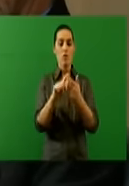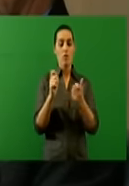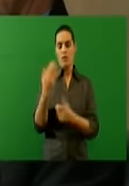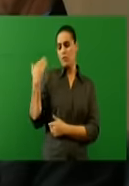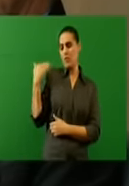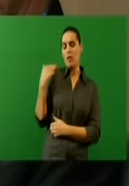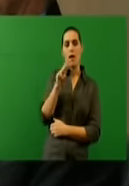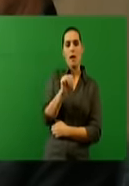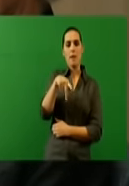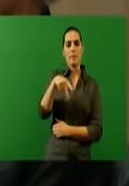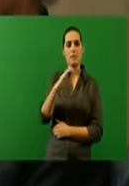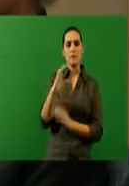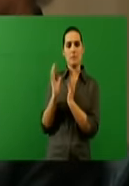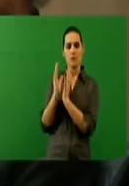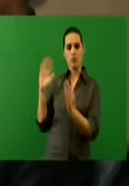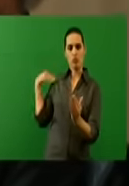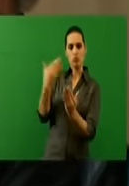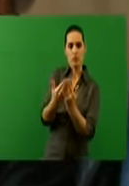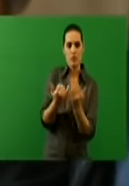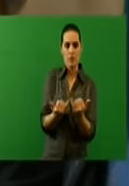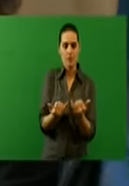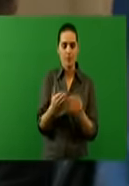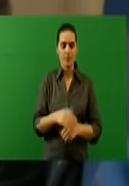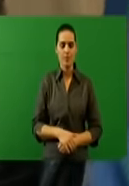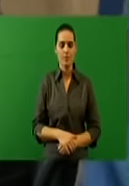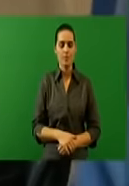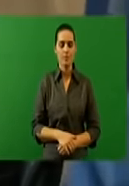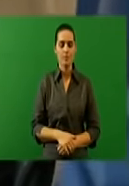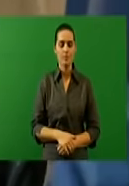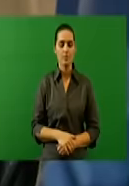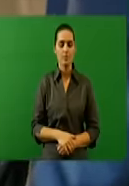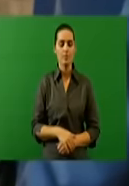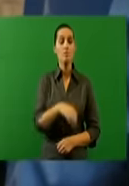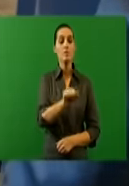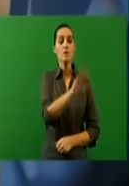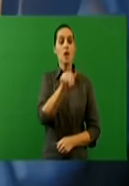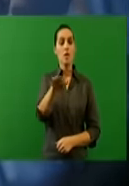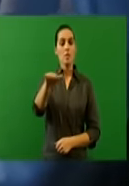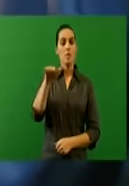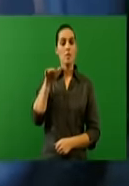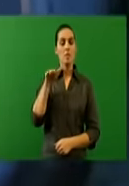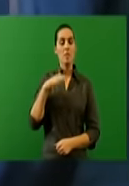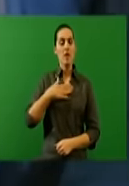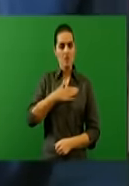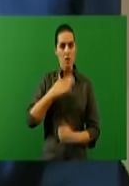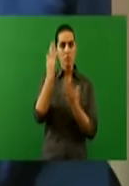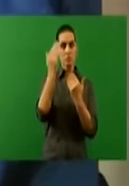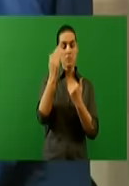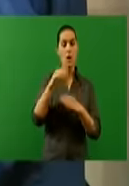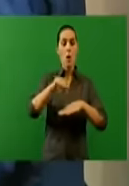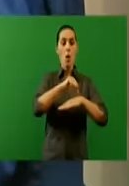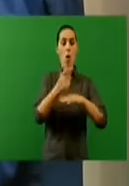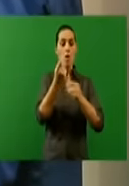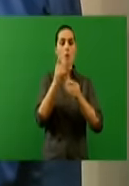meeting of the MPC. The bank's model assumes a very moderate upward trend in oil prices over